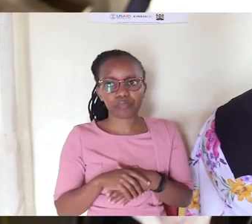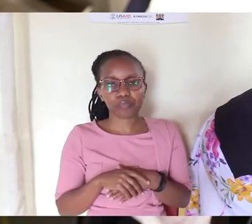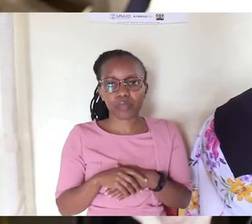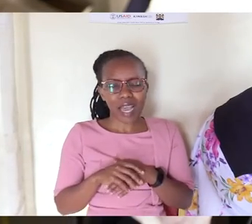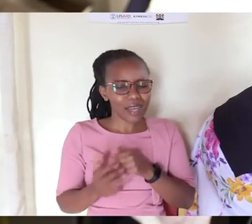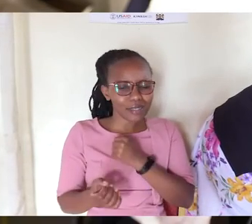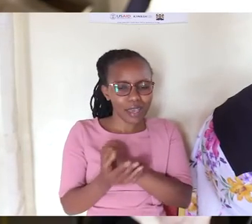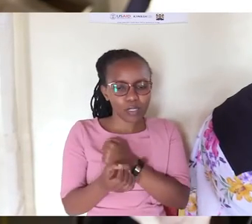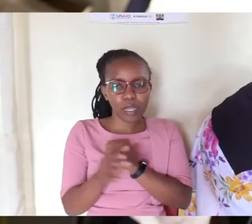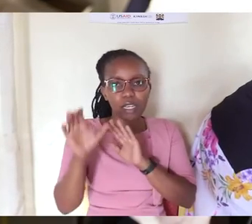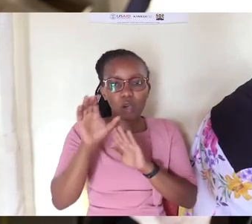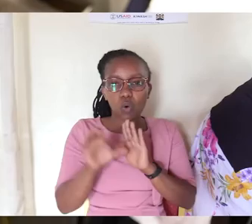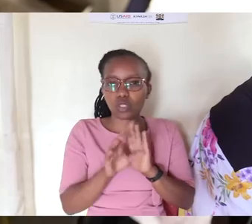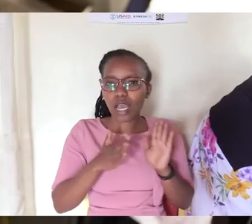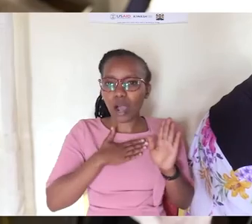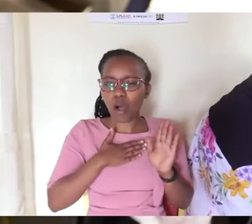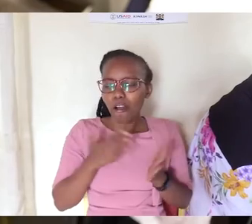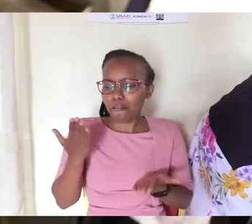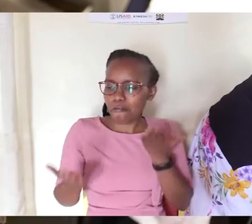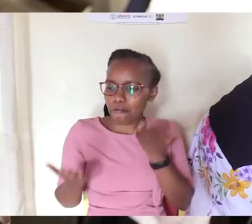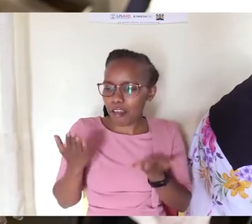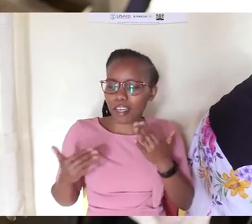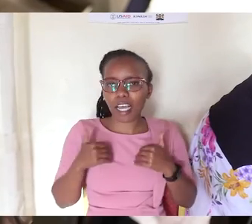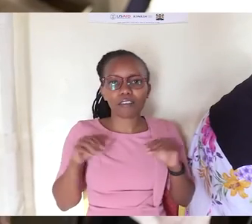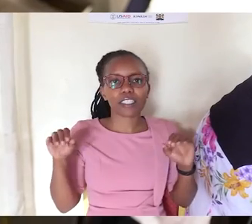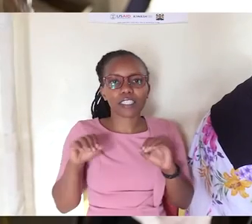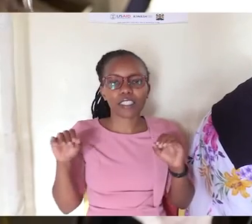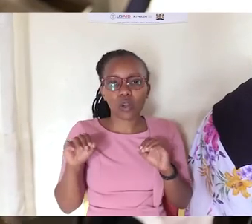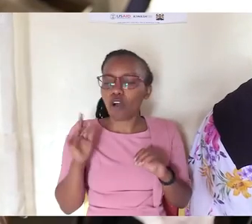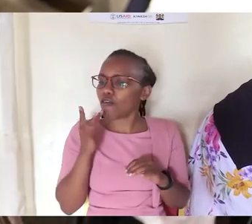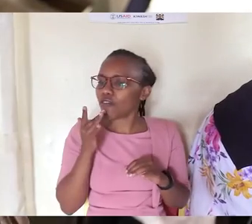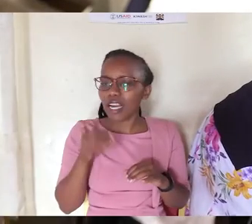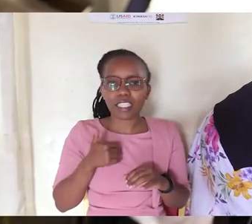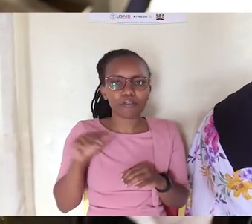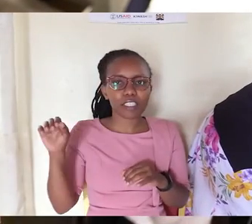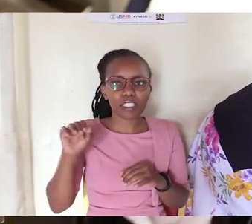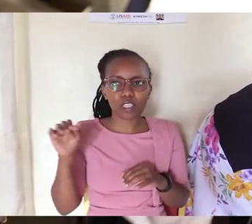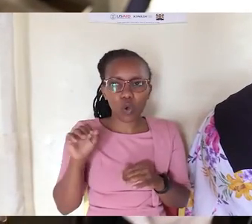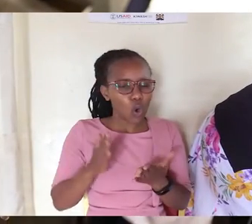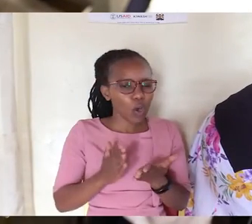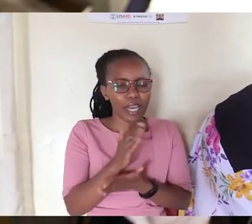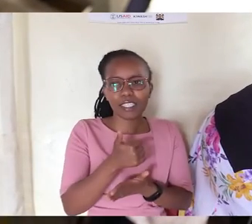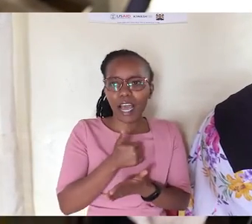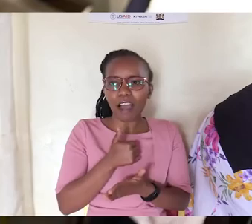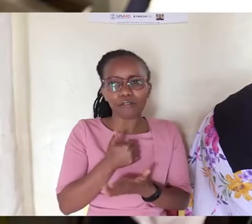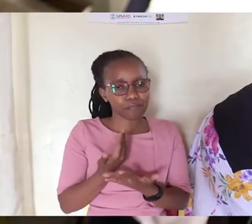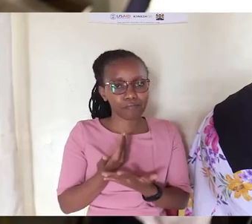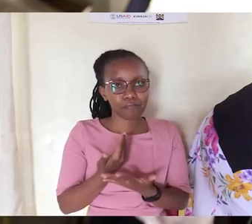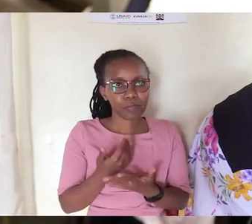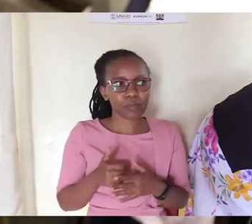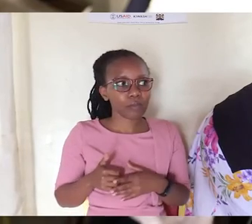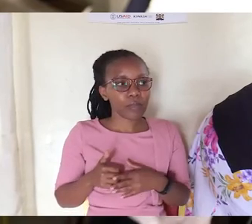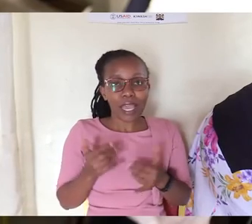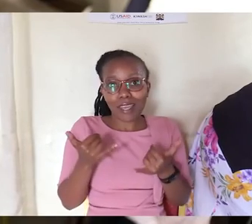in the Constitution, they're not favors, they're not privileges. They're rights as enshrined. And yet here